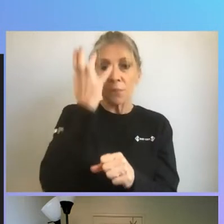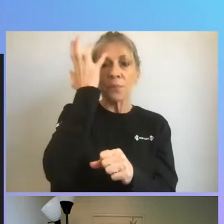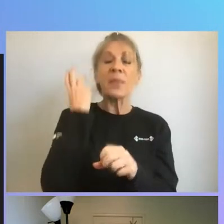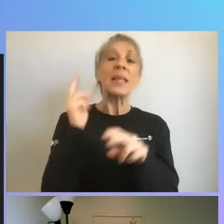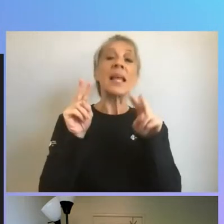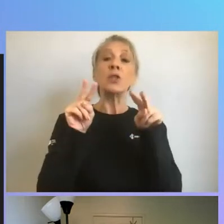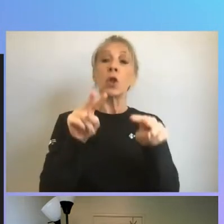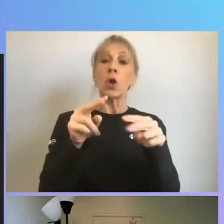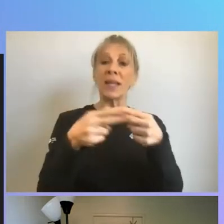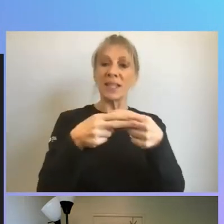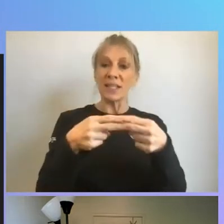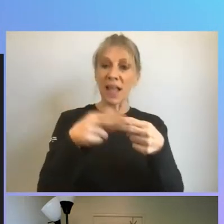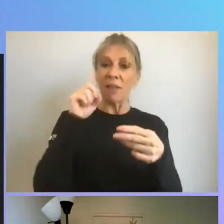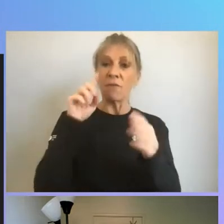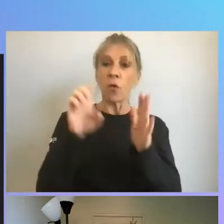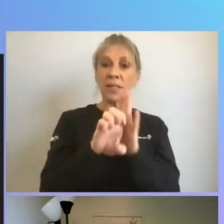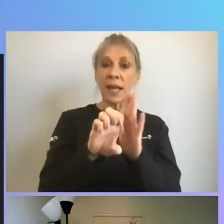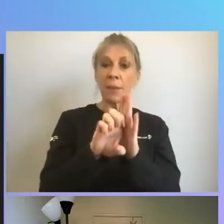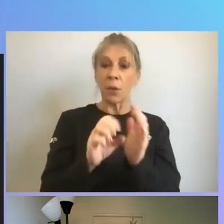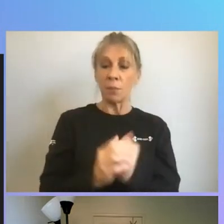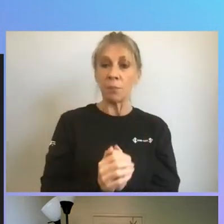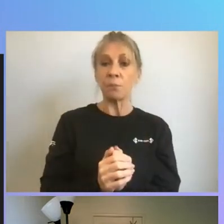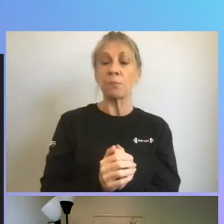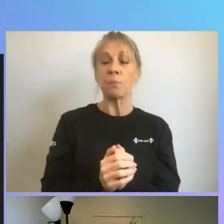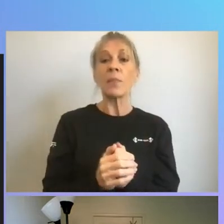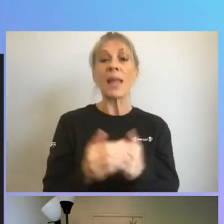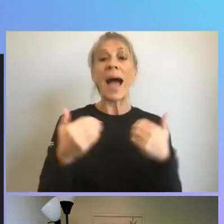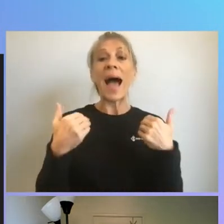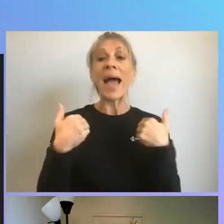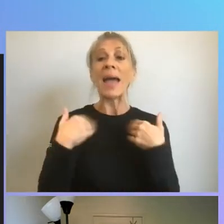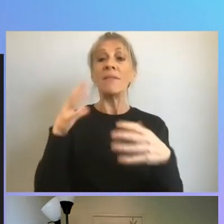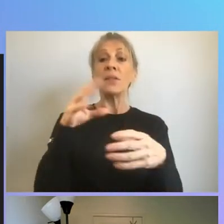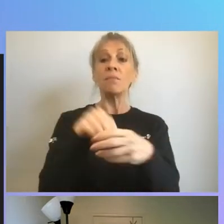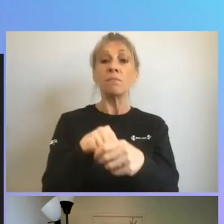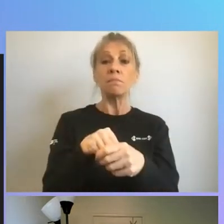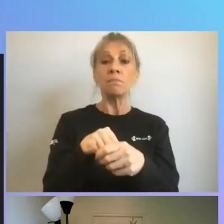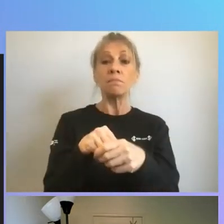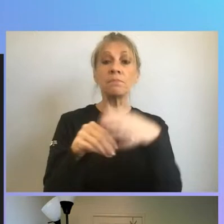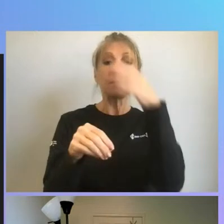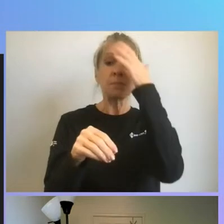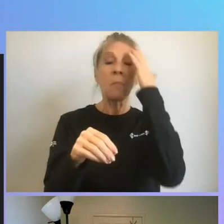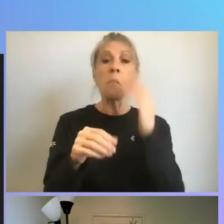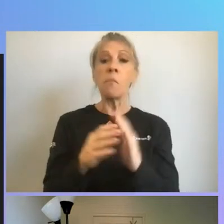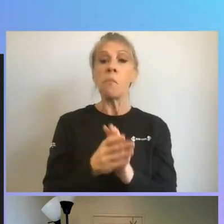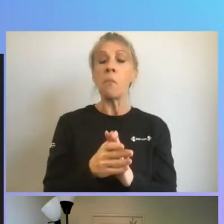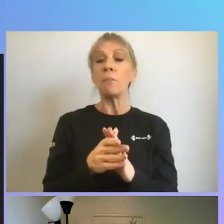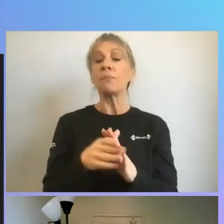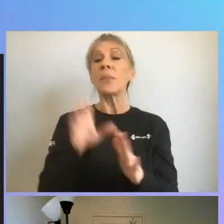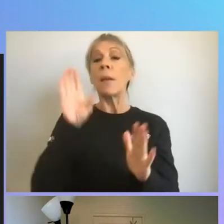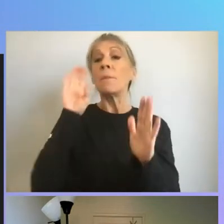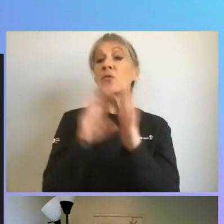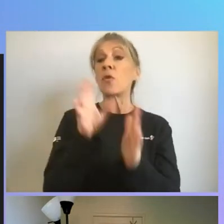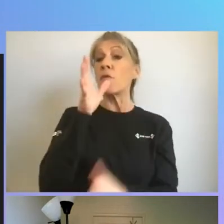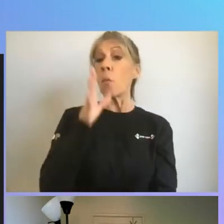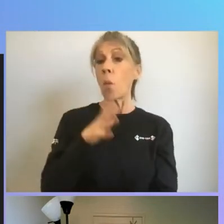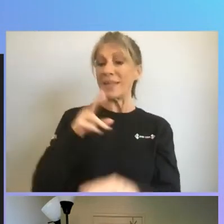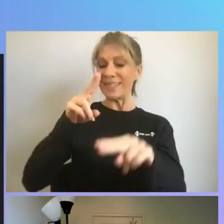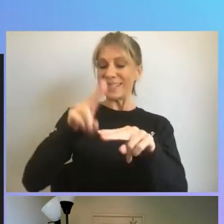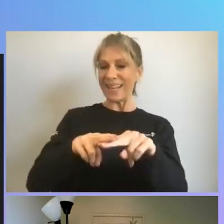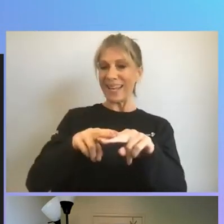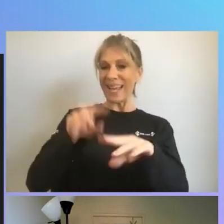for example. Here I have included in a decorative image of a woman sitting at a